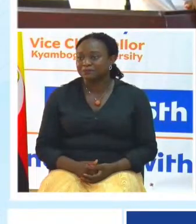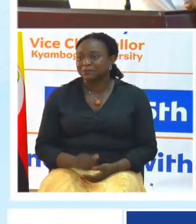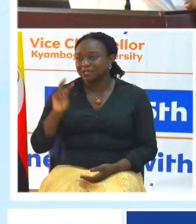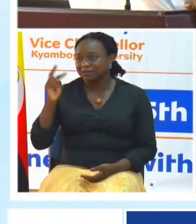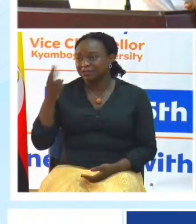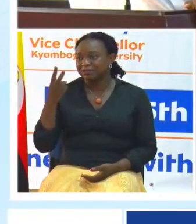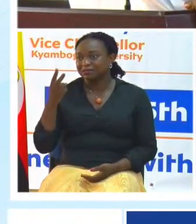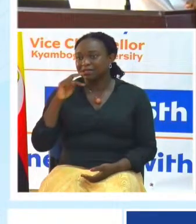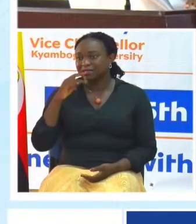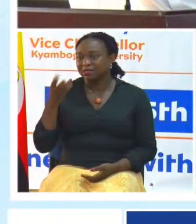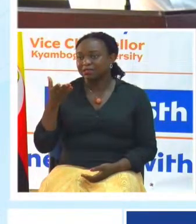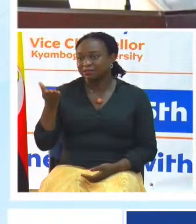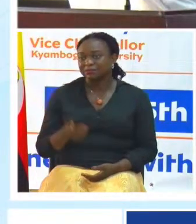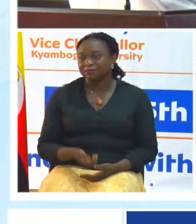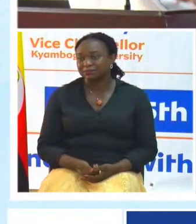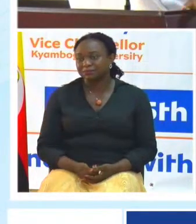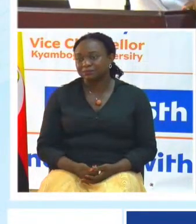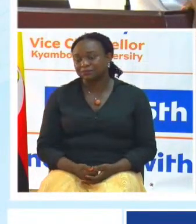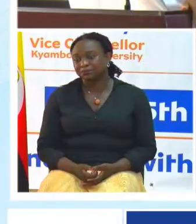second answer and I compare. Yes?